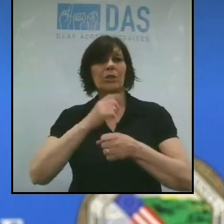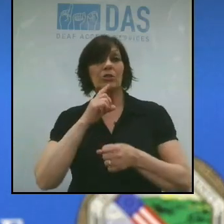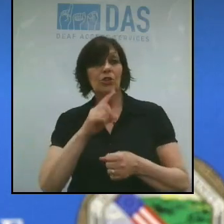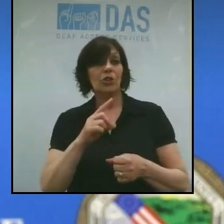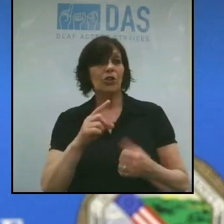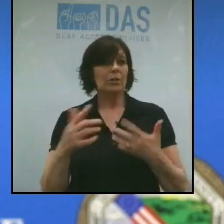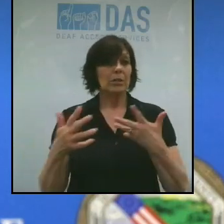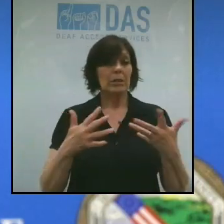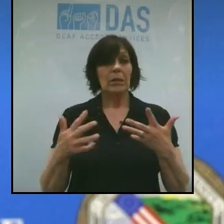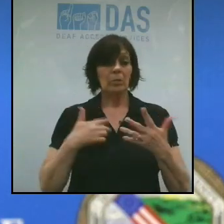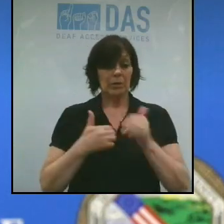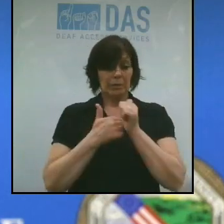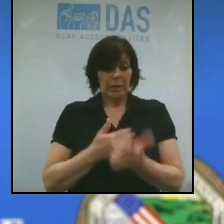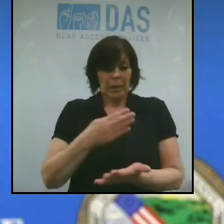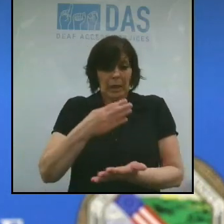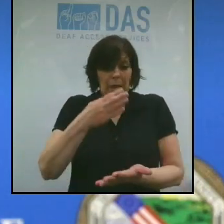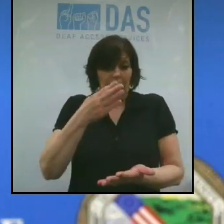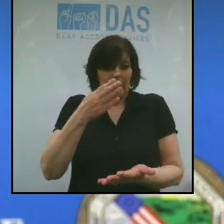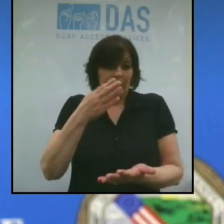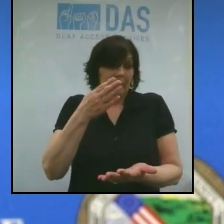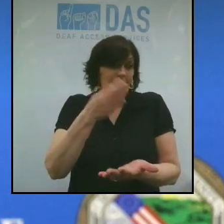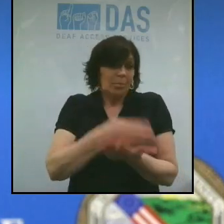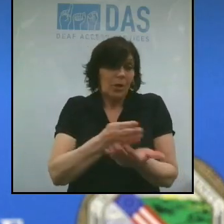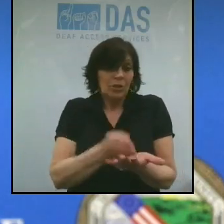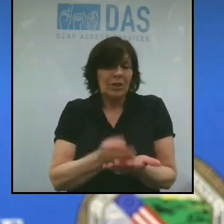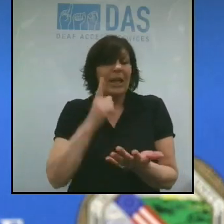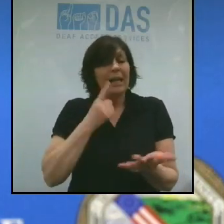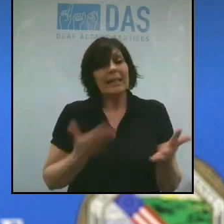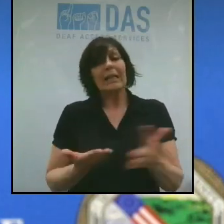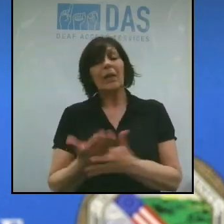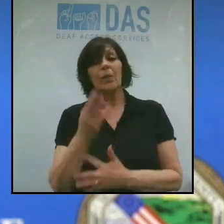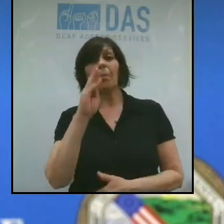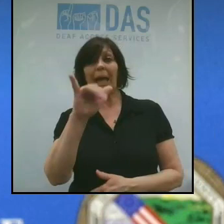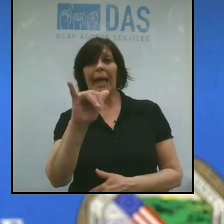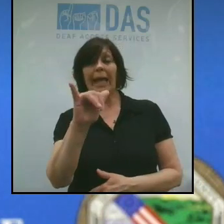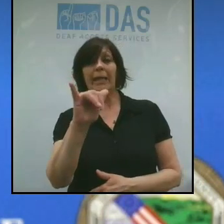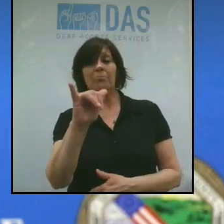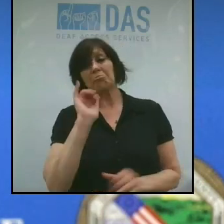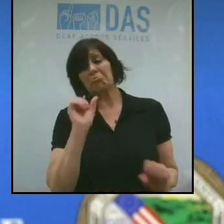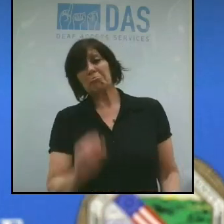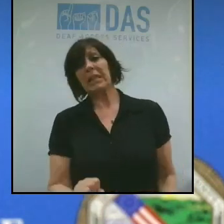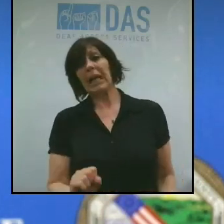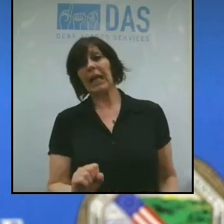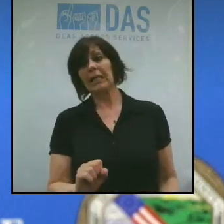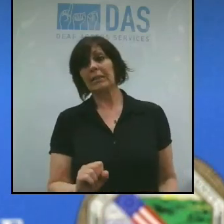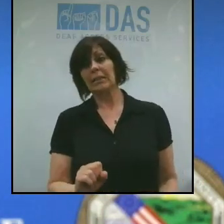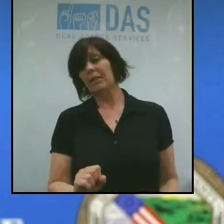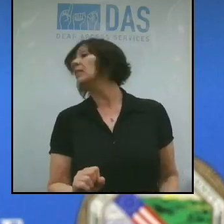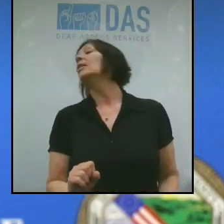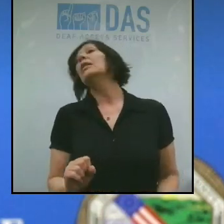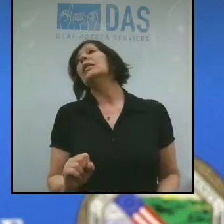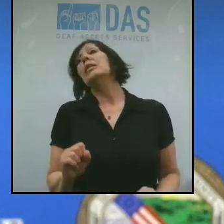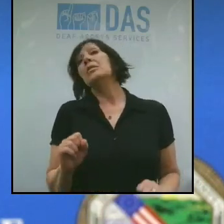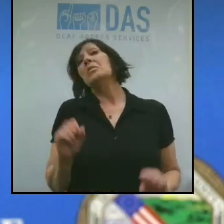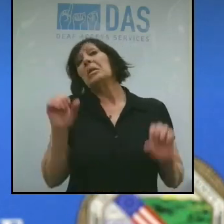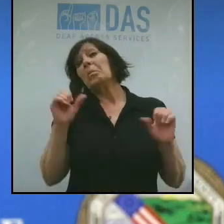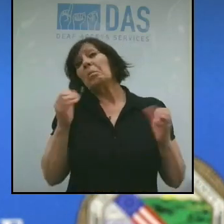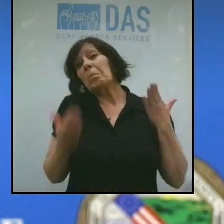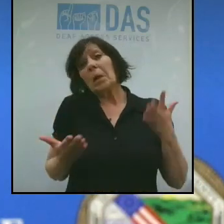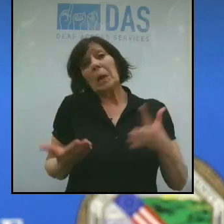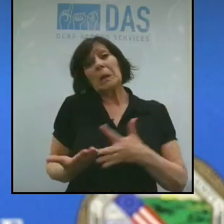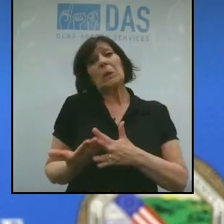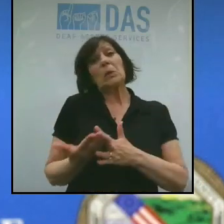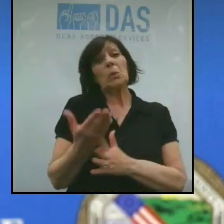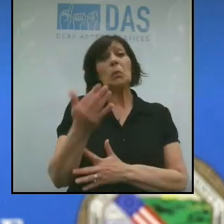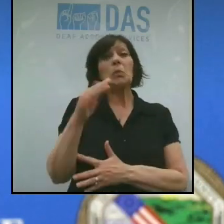a budget that is balanced. We can get through May because of recent actions that the legislature has taken. We can probably get through